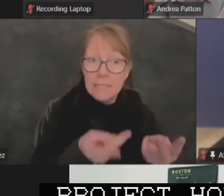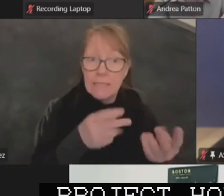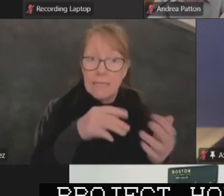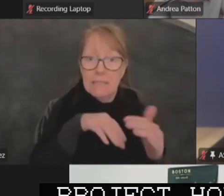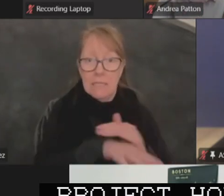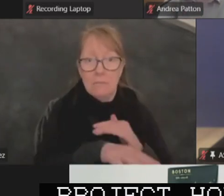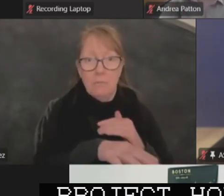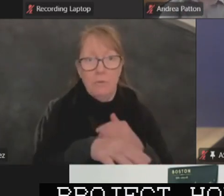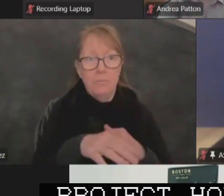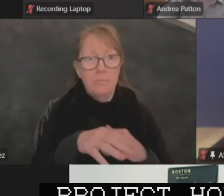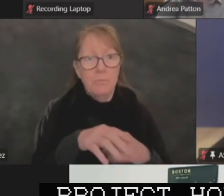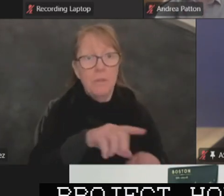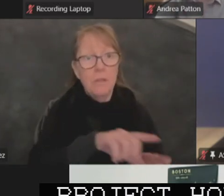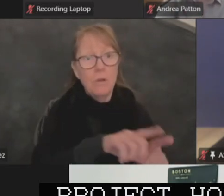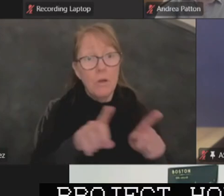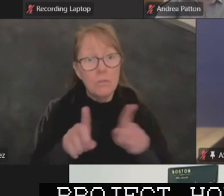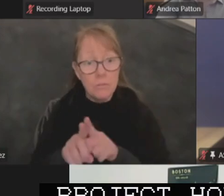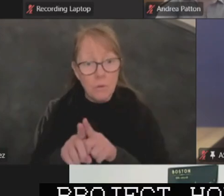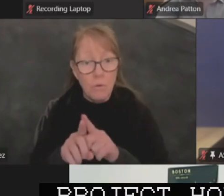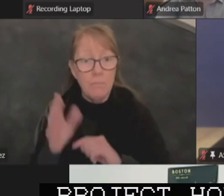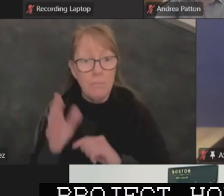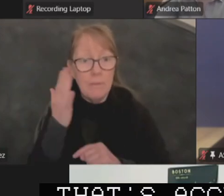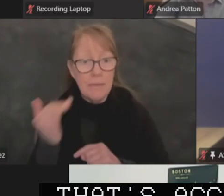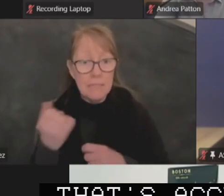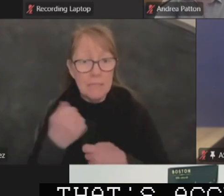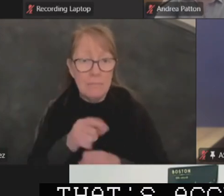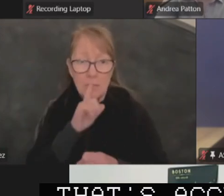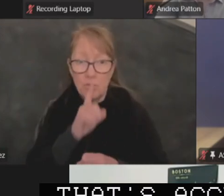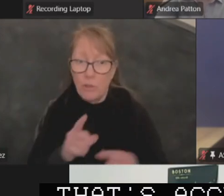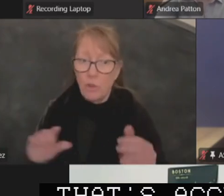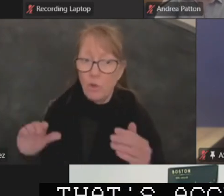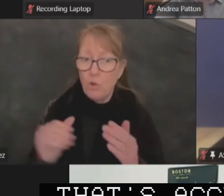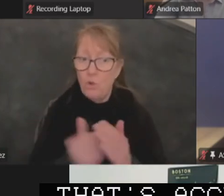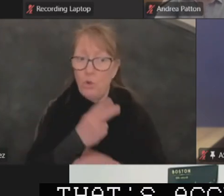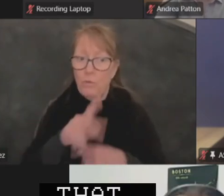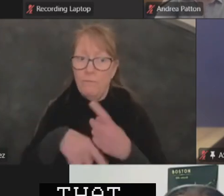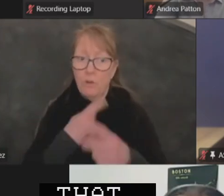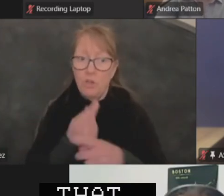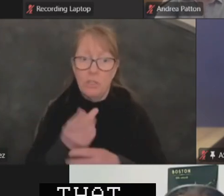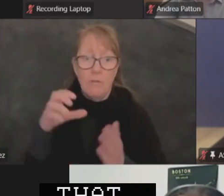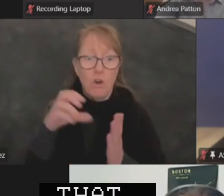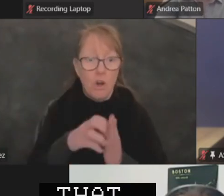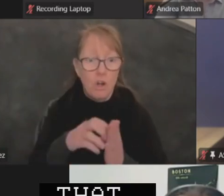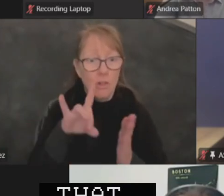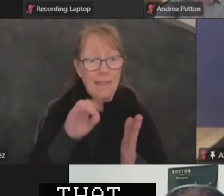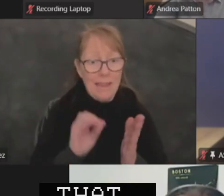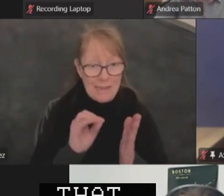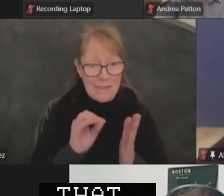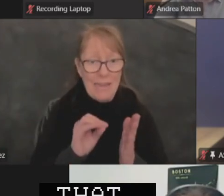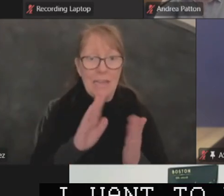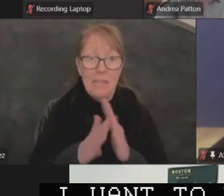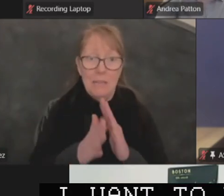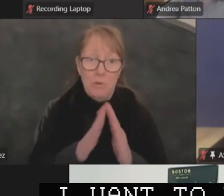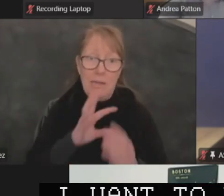this conversation because we want to make sure that the new version of Article 80 community engagement is as accessible as